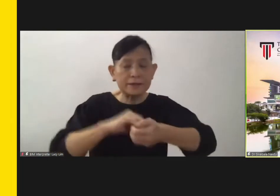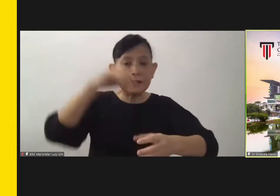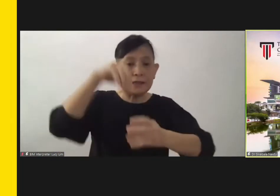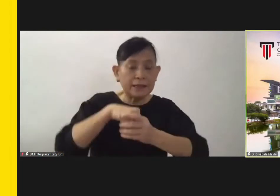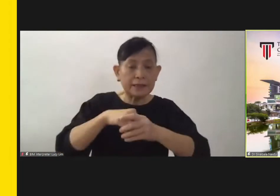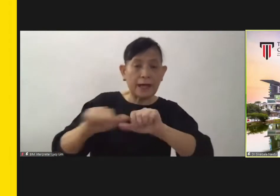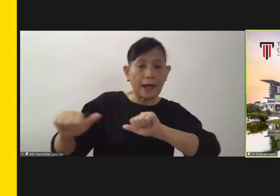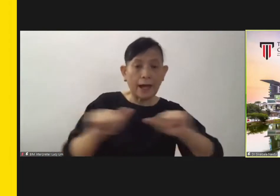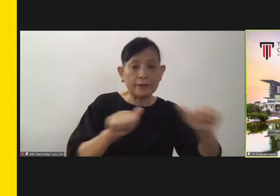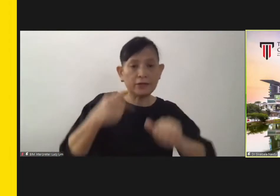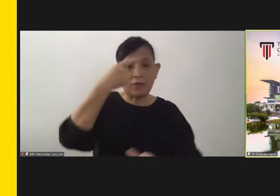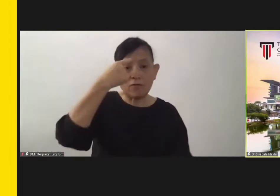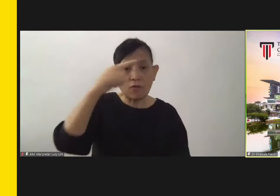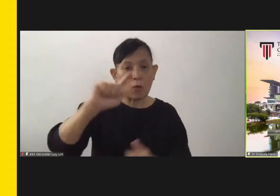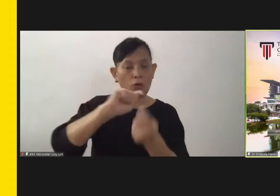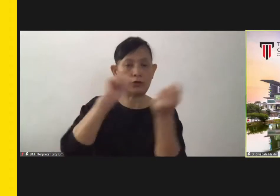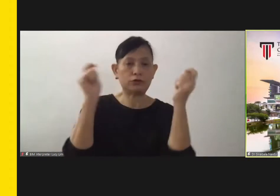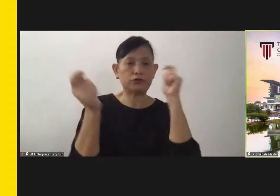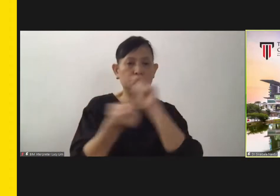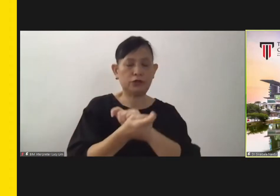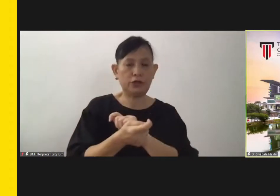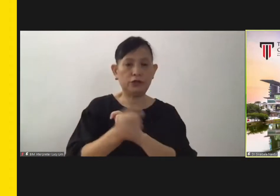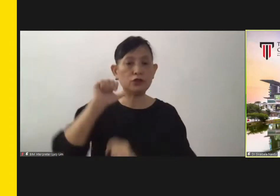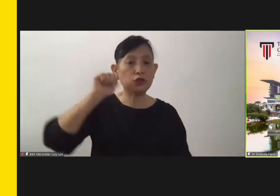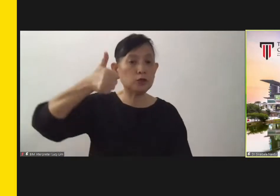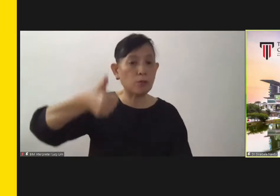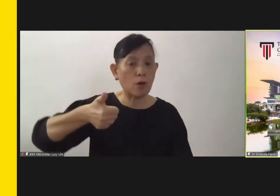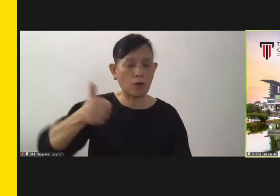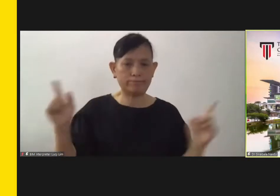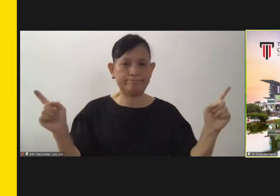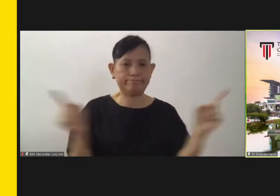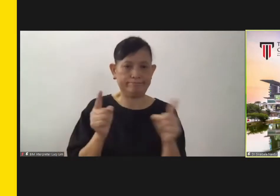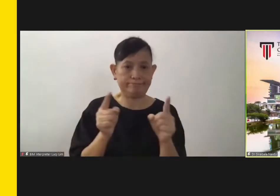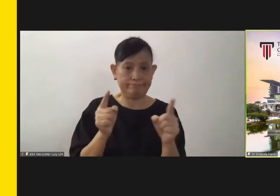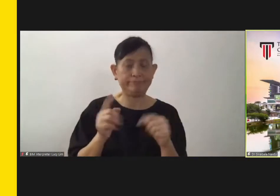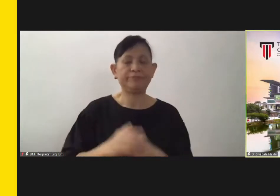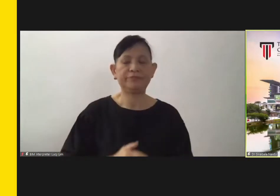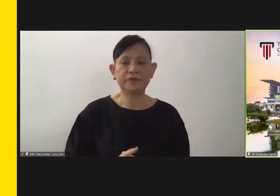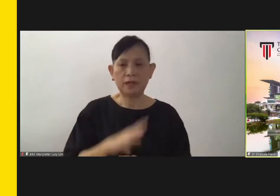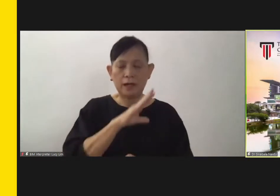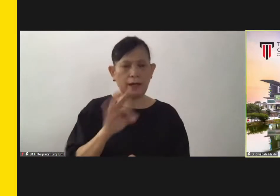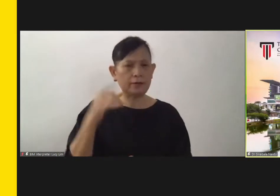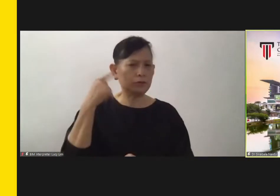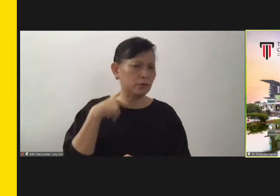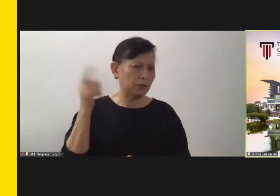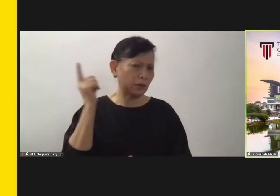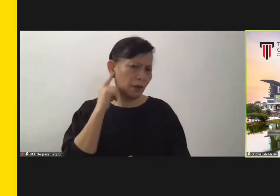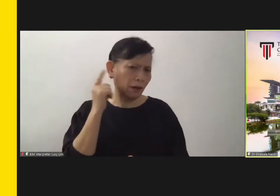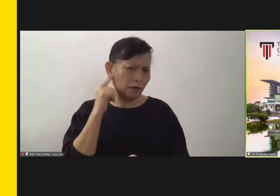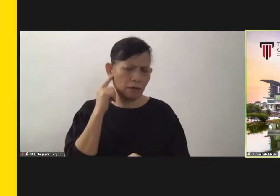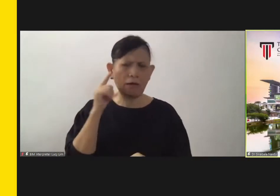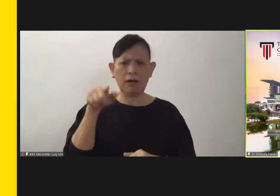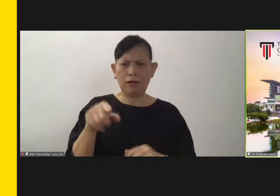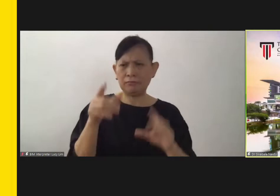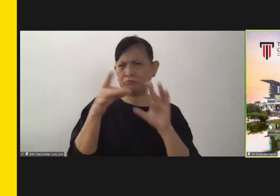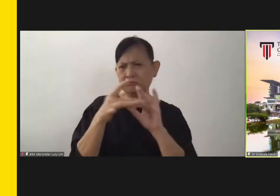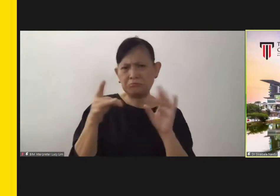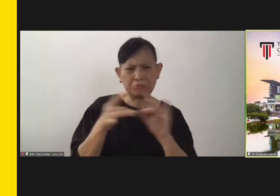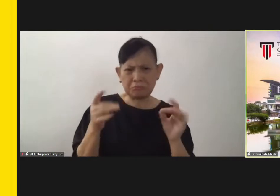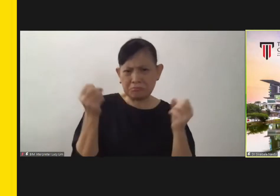Tomorrow. The arguments that we may have heard in the past that our youth are not interested